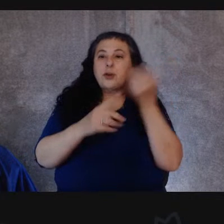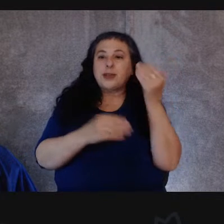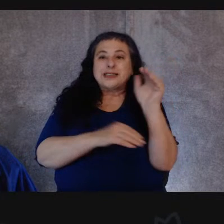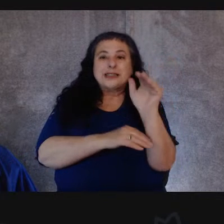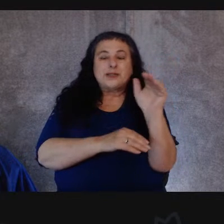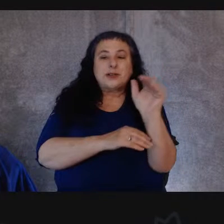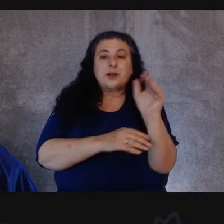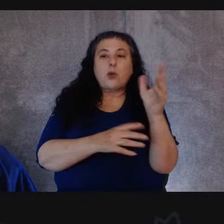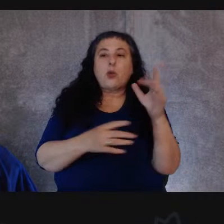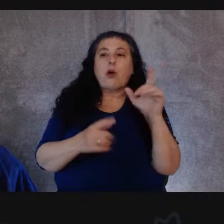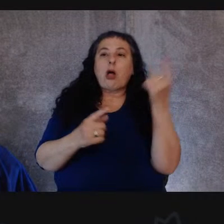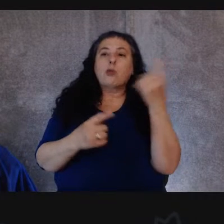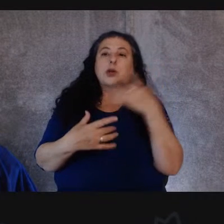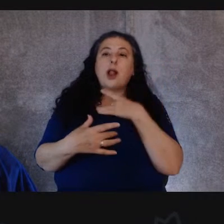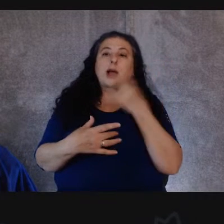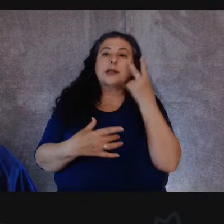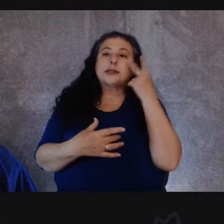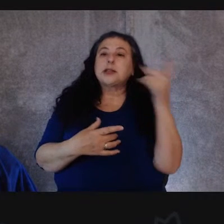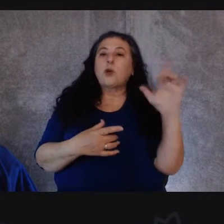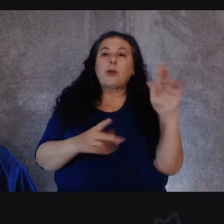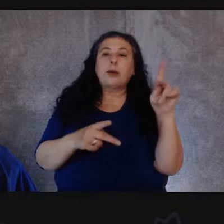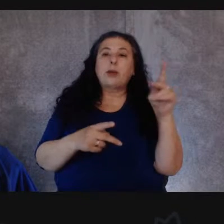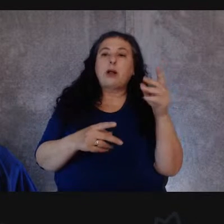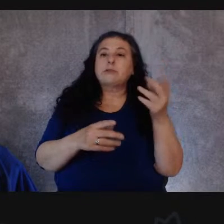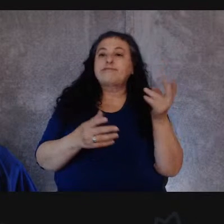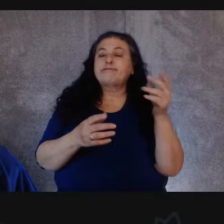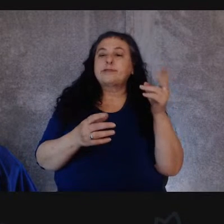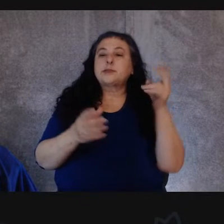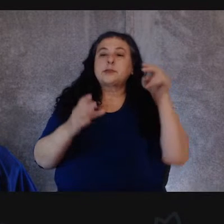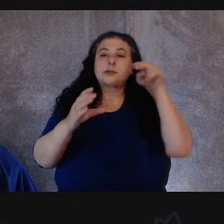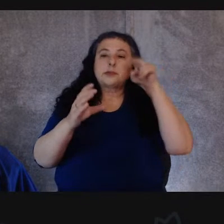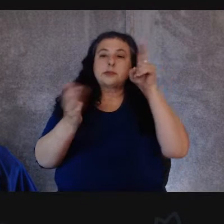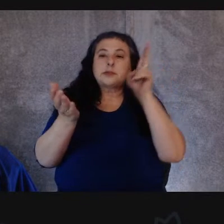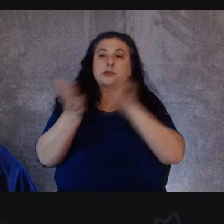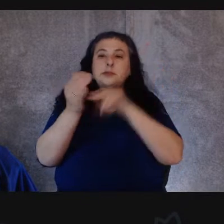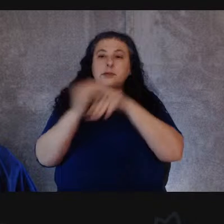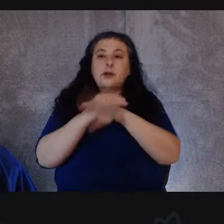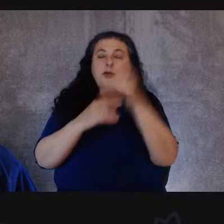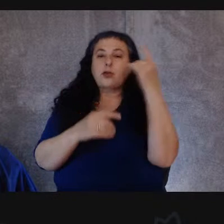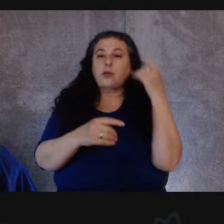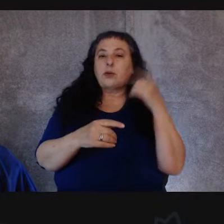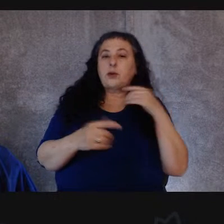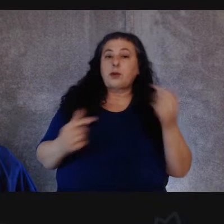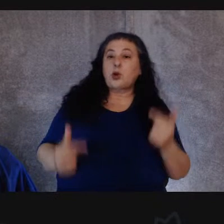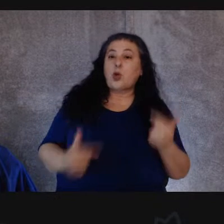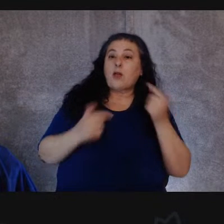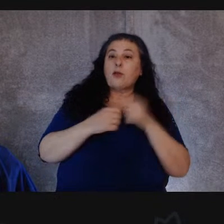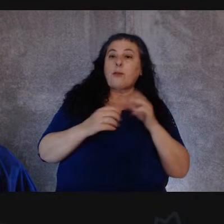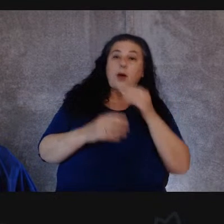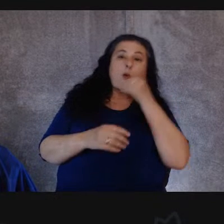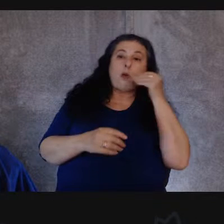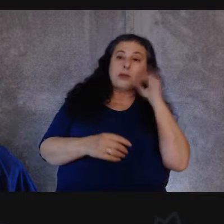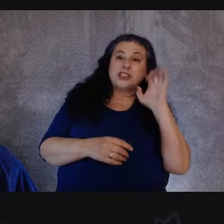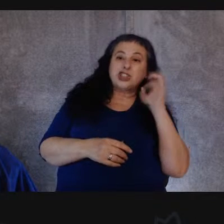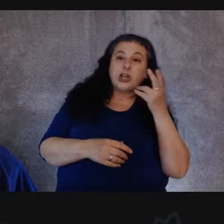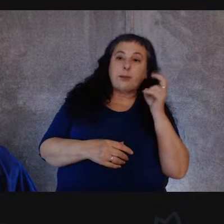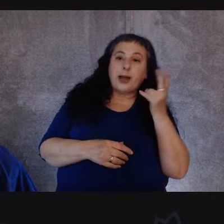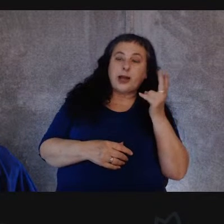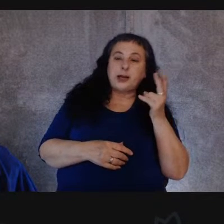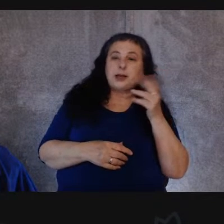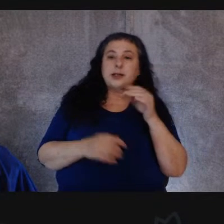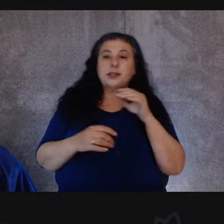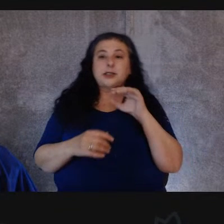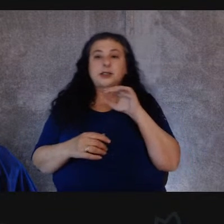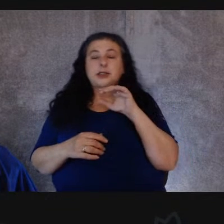like to see where folks are tuning in from. Coming to you live from my home here in Champaign.